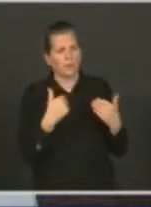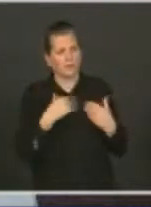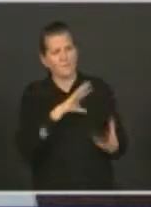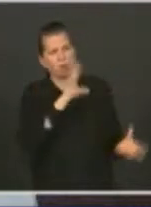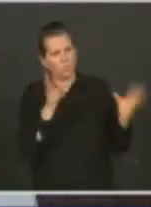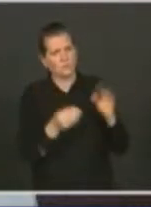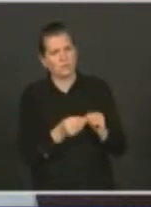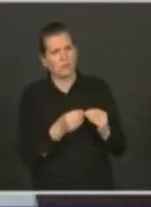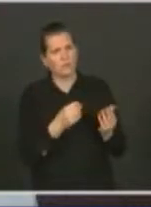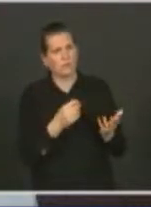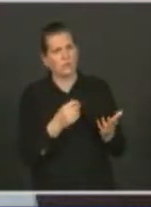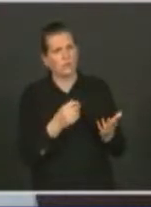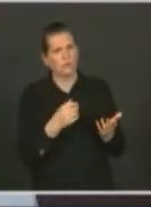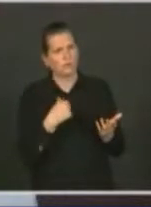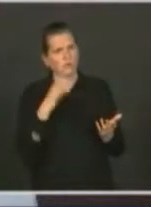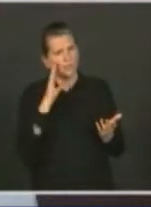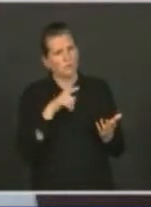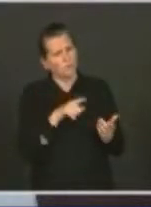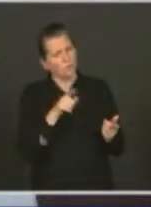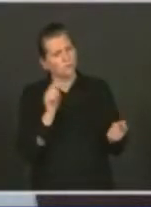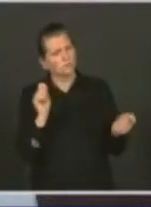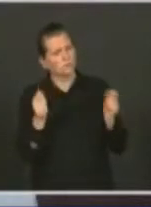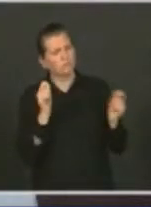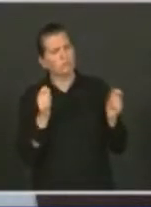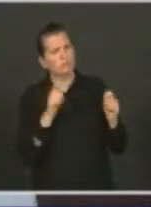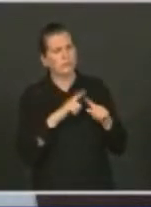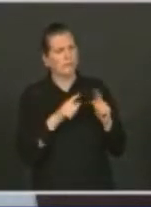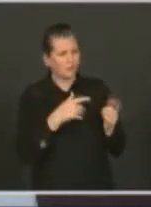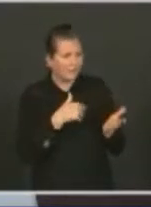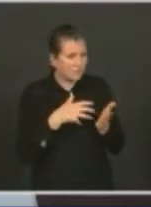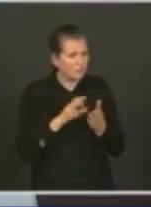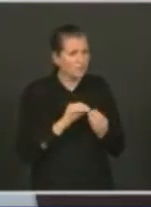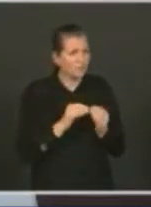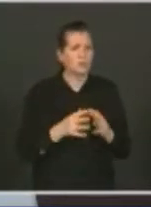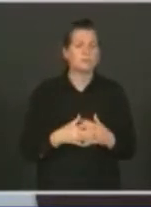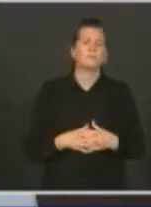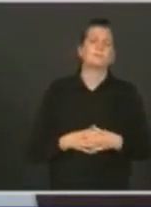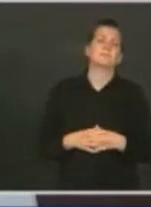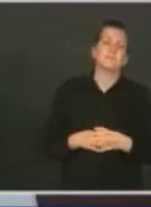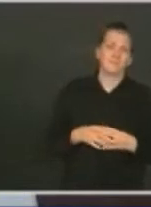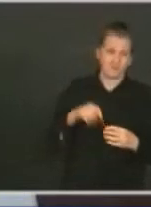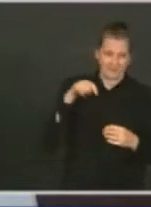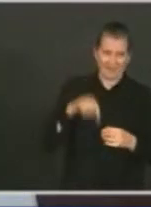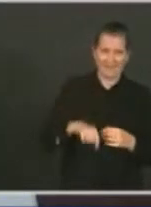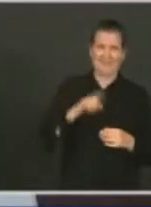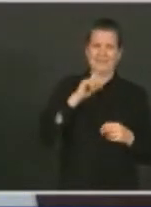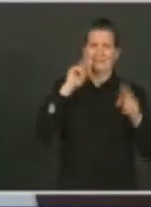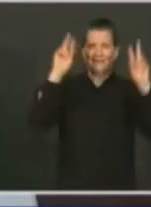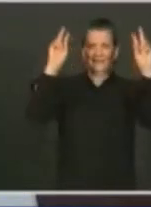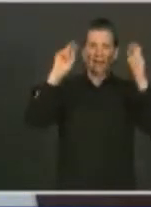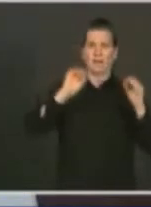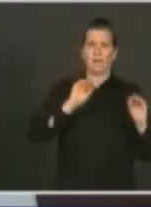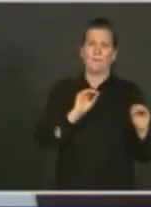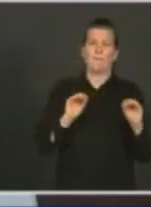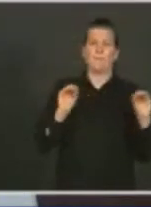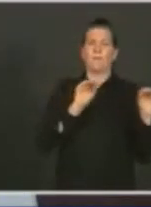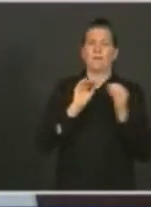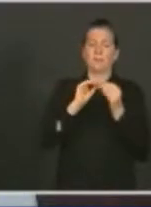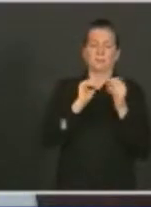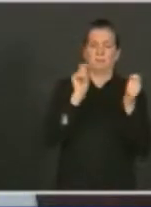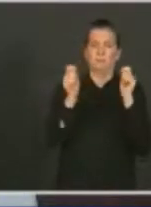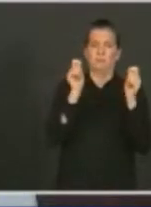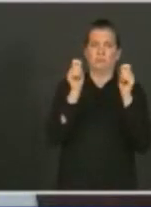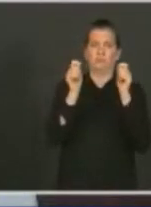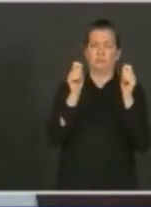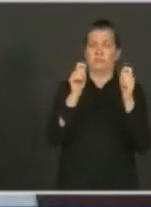like kind of a moving target, but is there a rough number? It is a moving target because it differs across